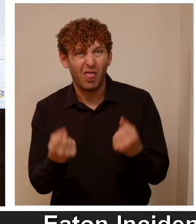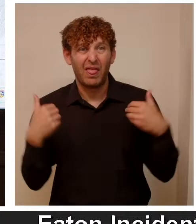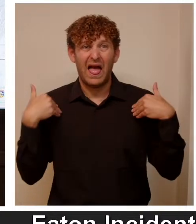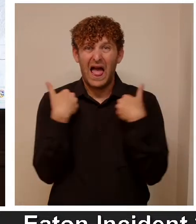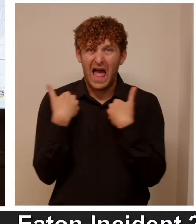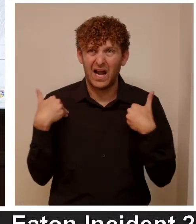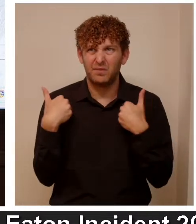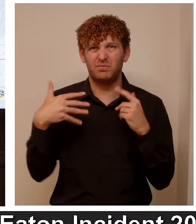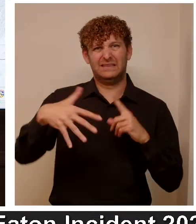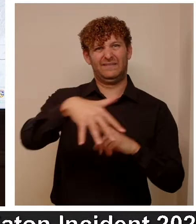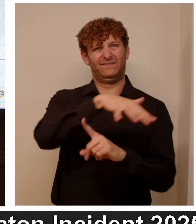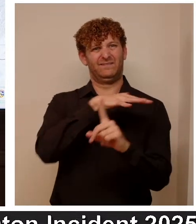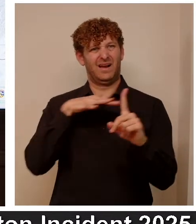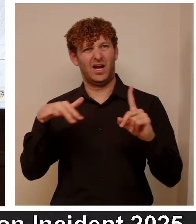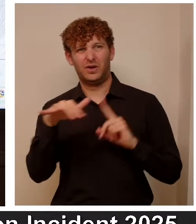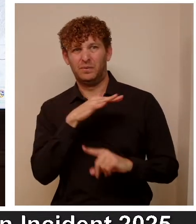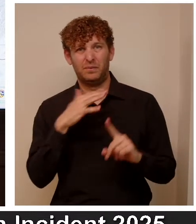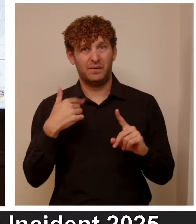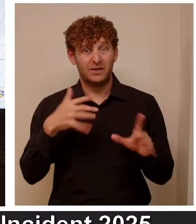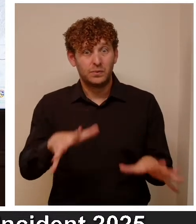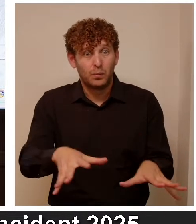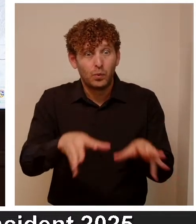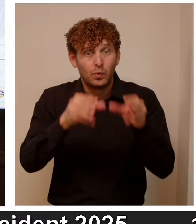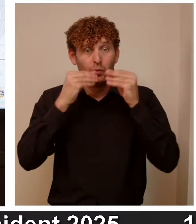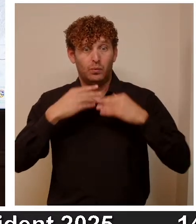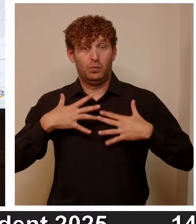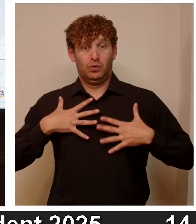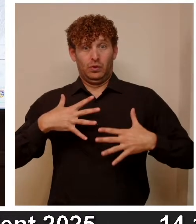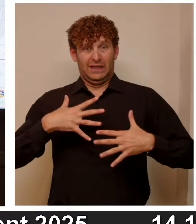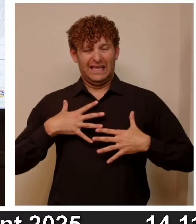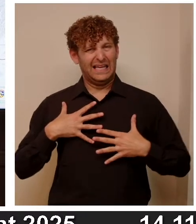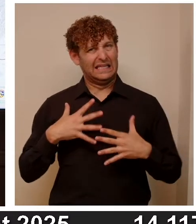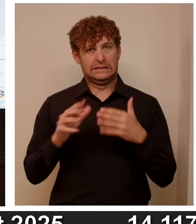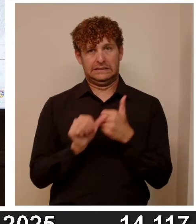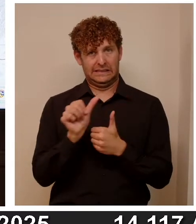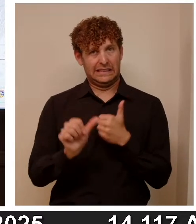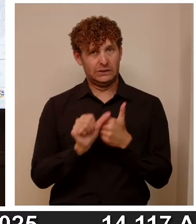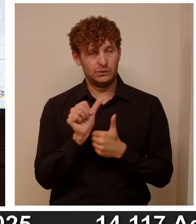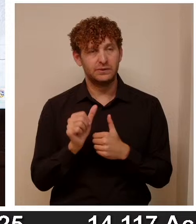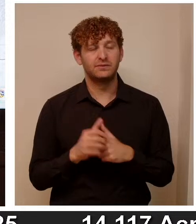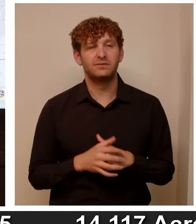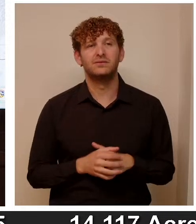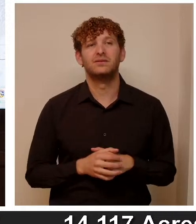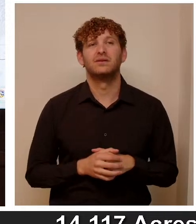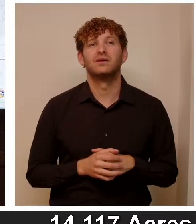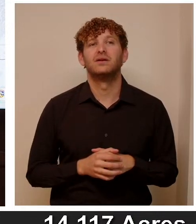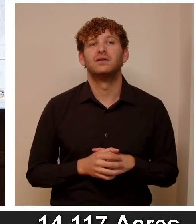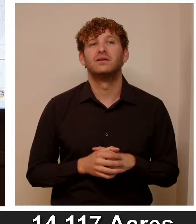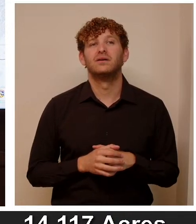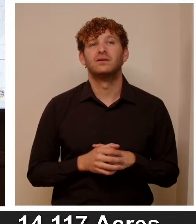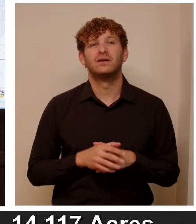handled improperly. Debris removal involves a two-step process as we continue to work towards restoration